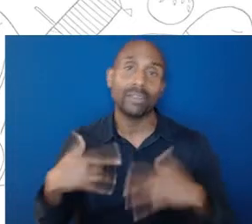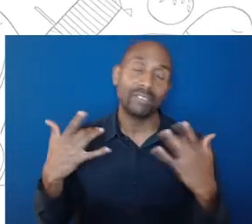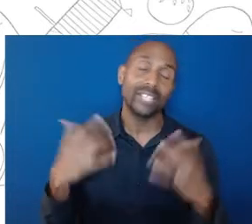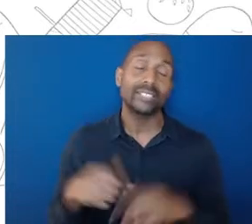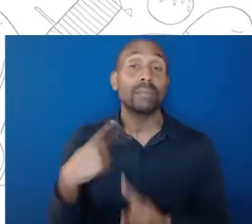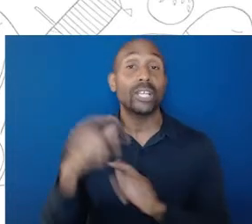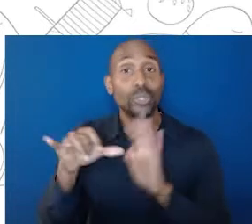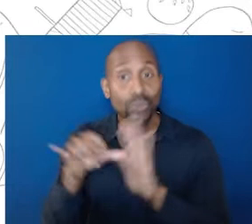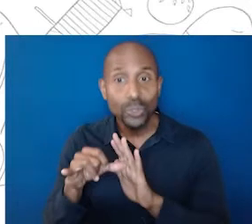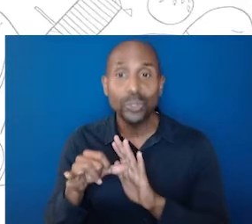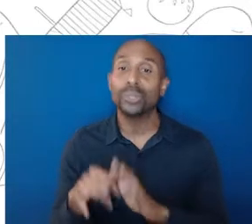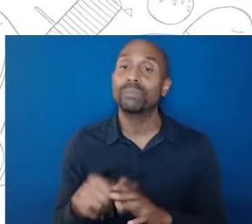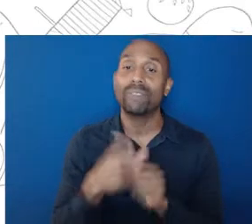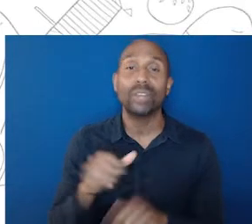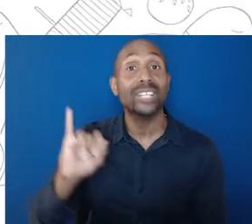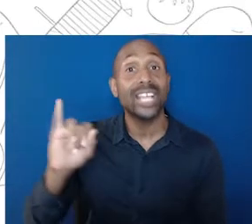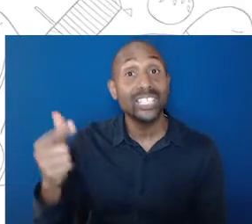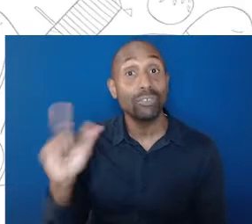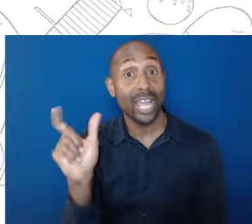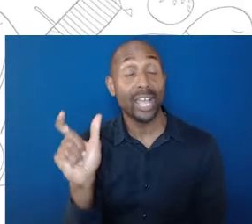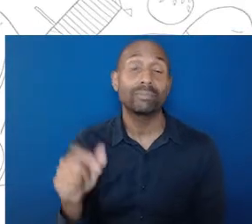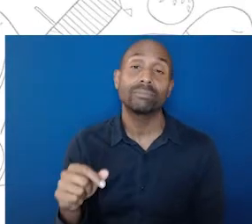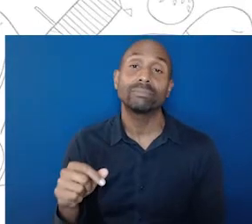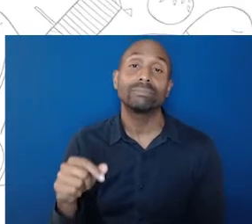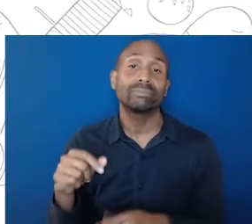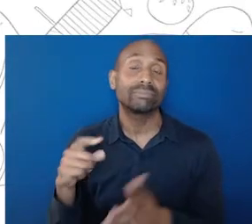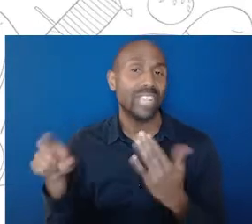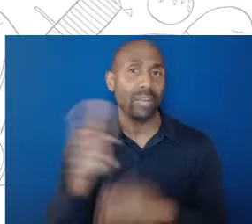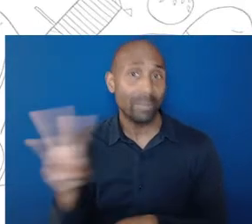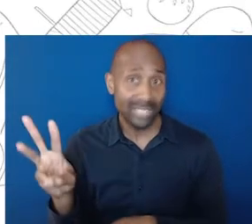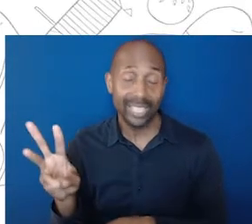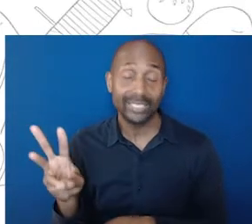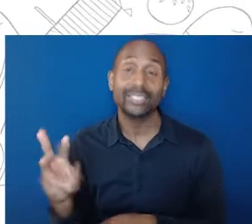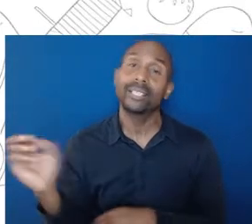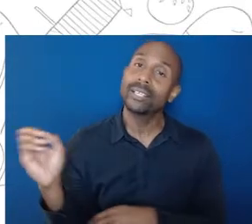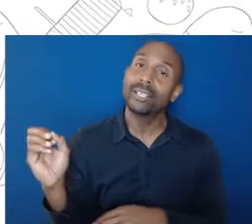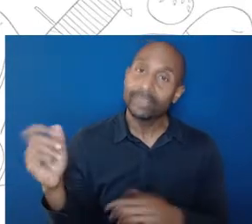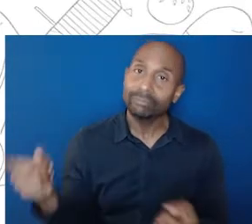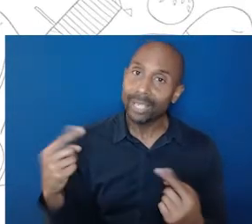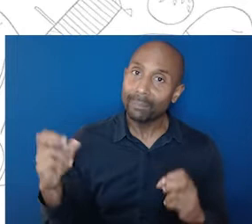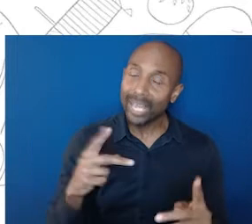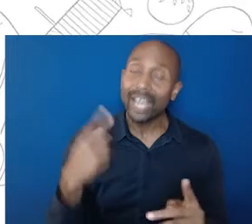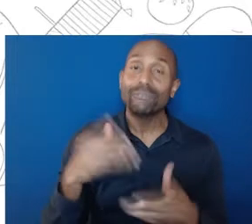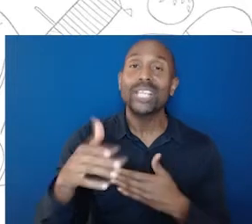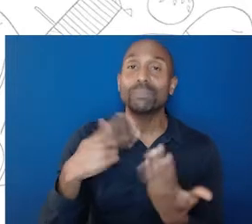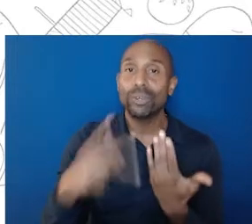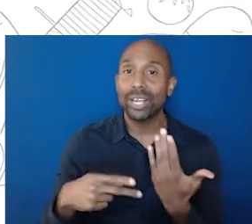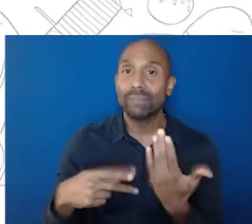visit our website, and come back here for the next program. And also please use our chat